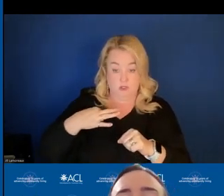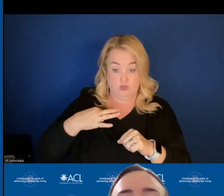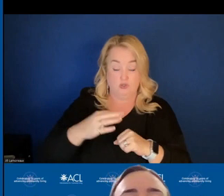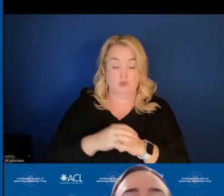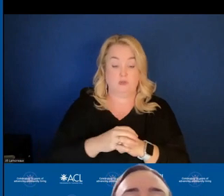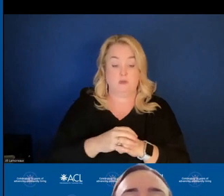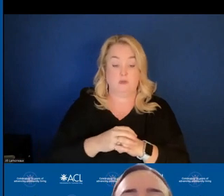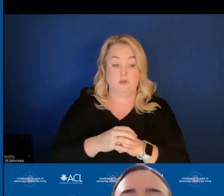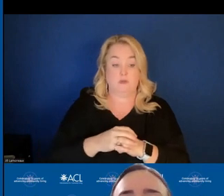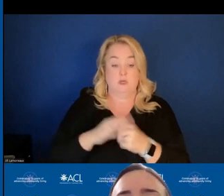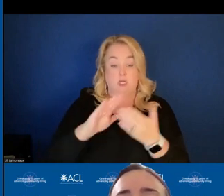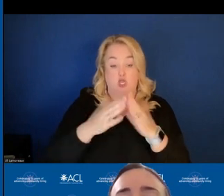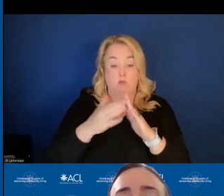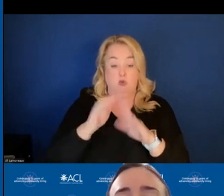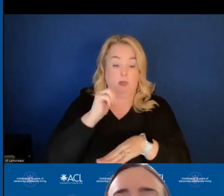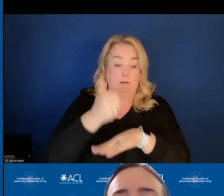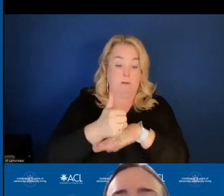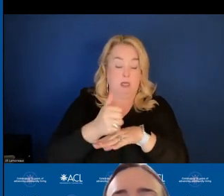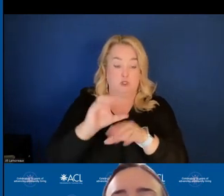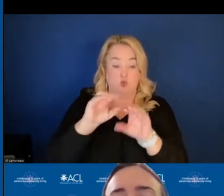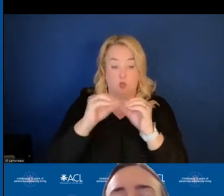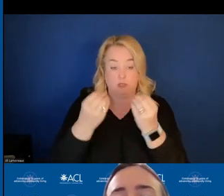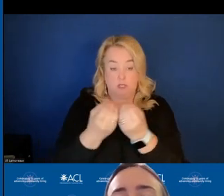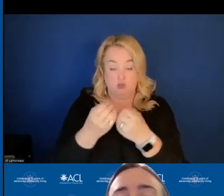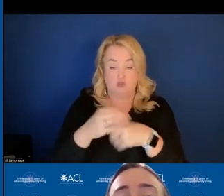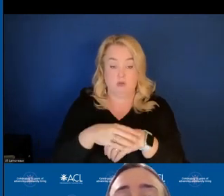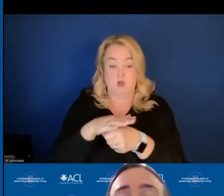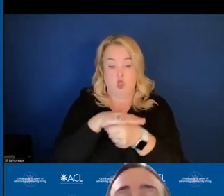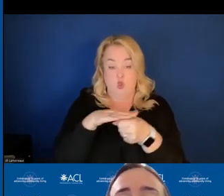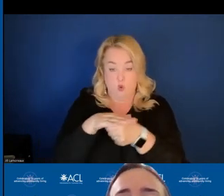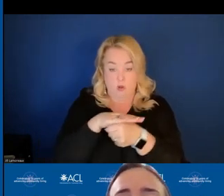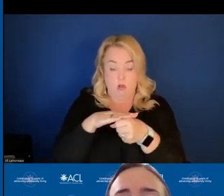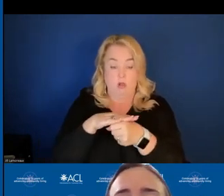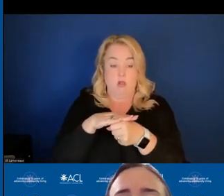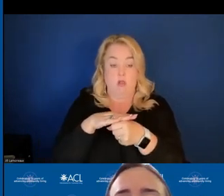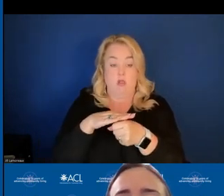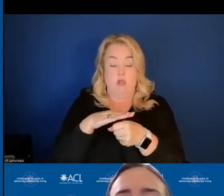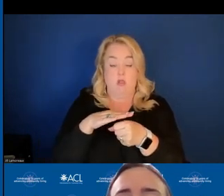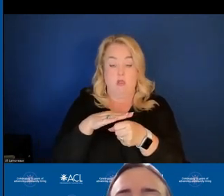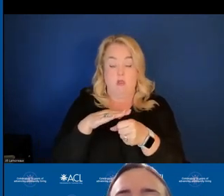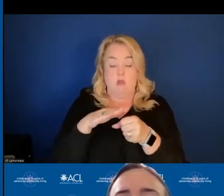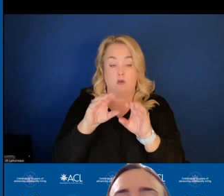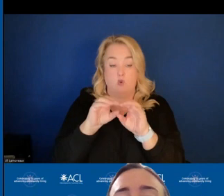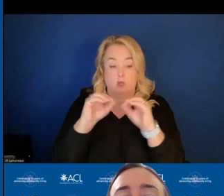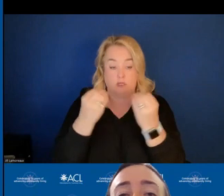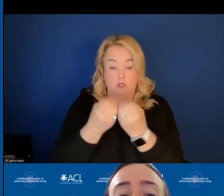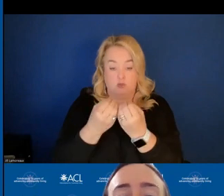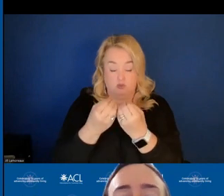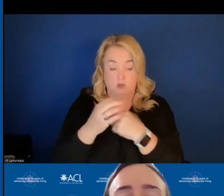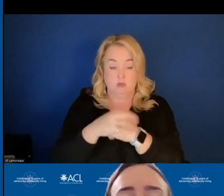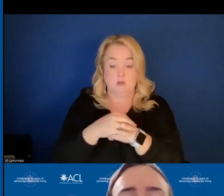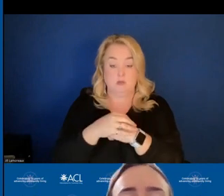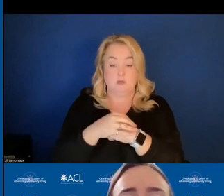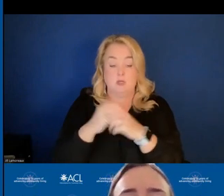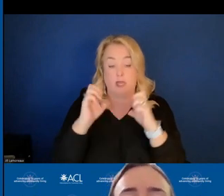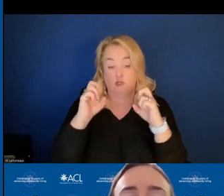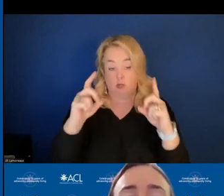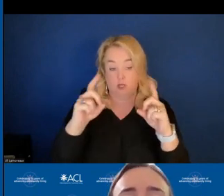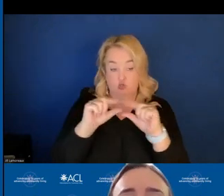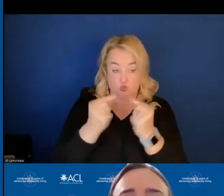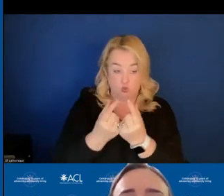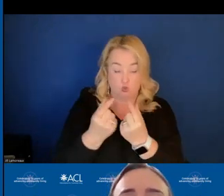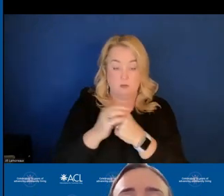from community-based organizations, local foundations, philanthropic organizations, educational